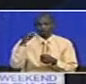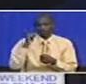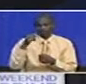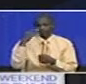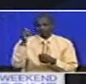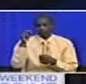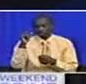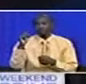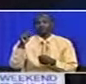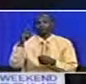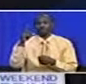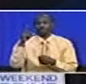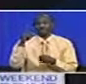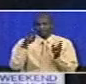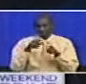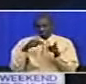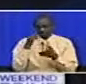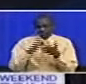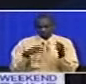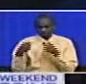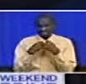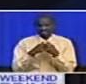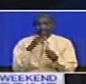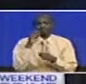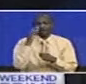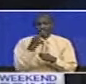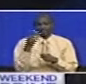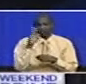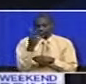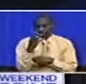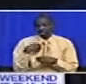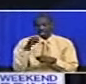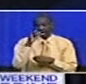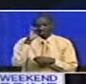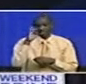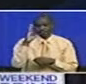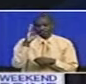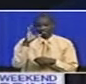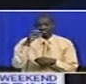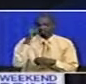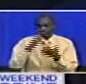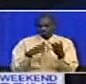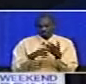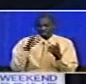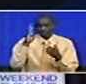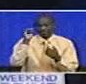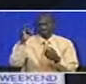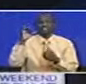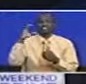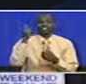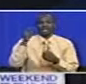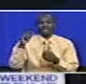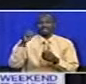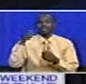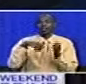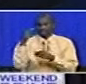filed. A motion challenging the March 4th poll result in which the IEBC declared ODM's Chris Bichagi the winner. KTN's Fred Omulo is